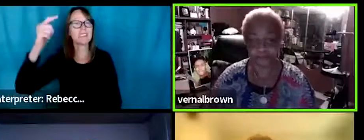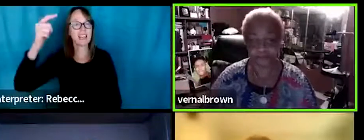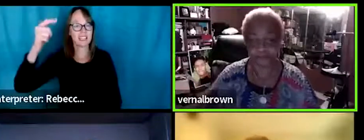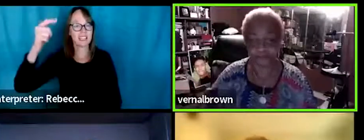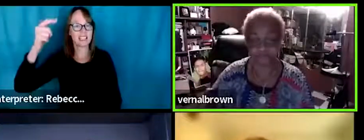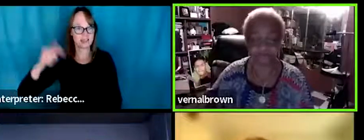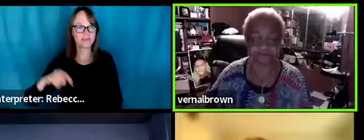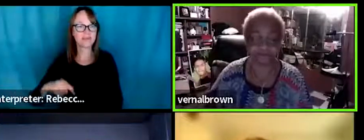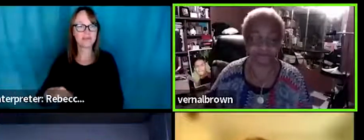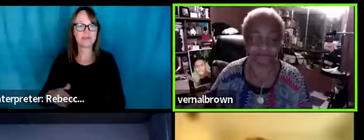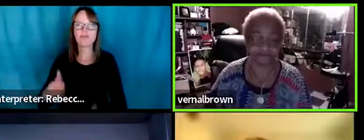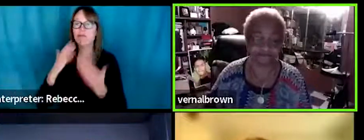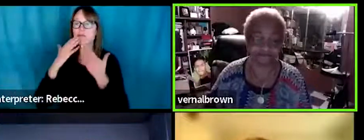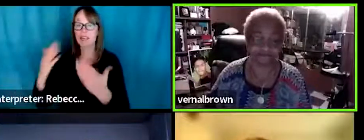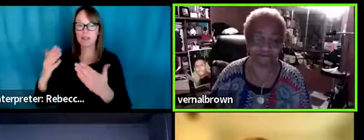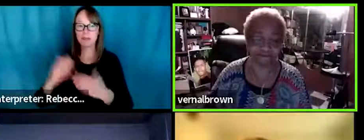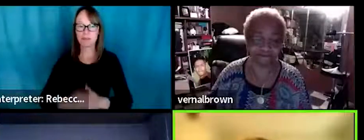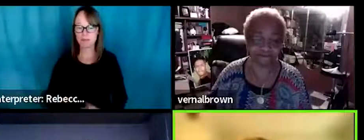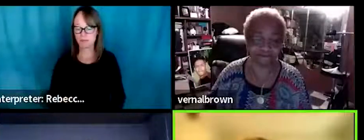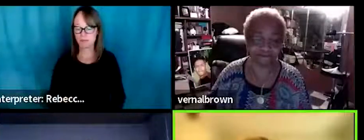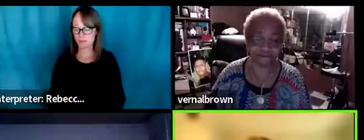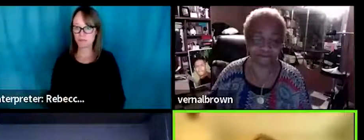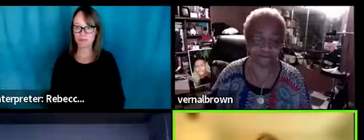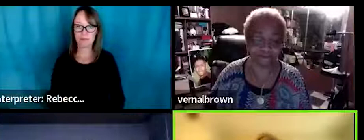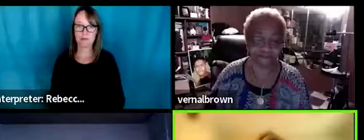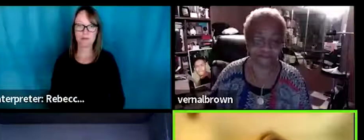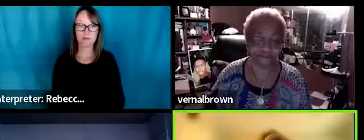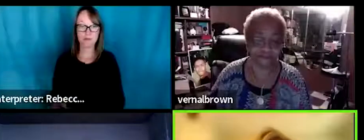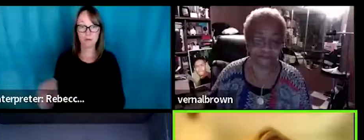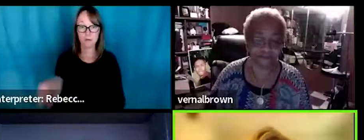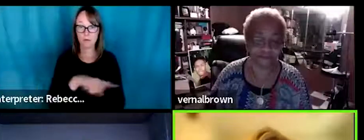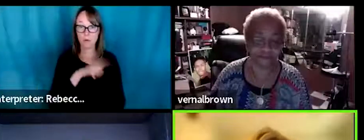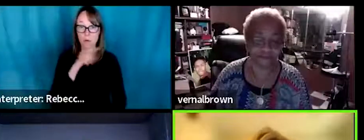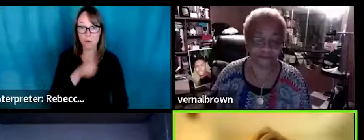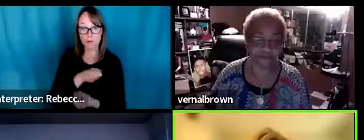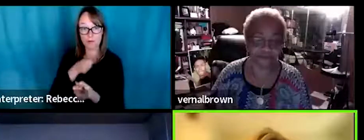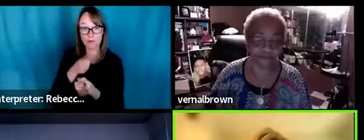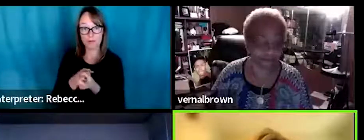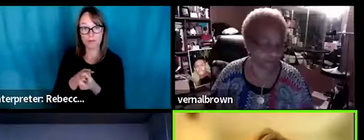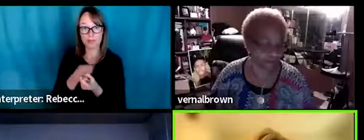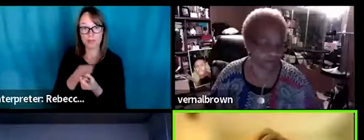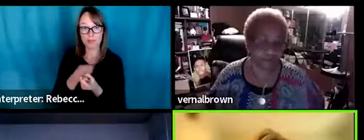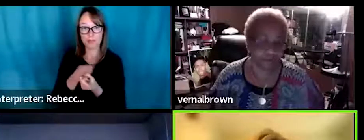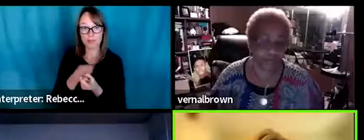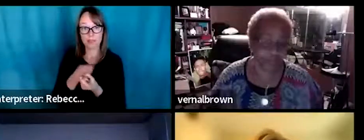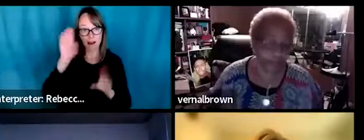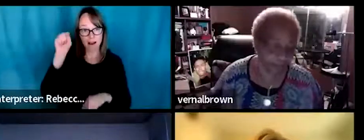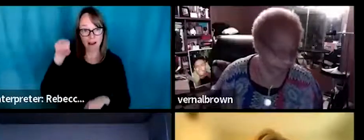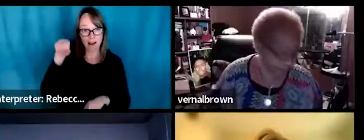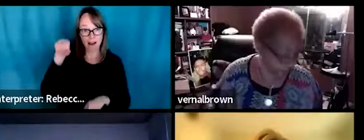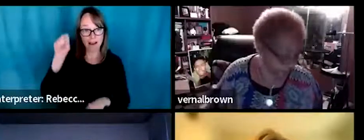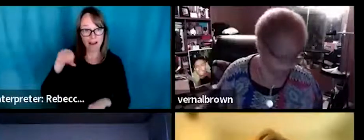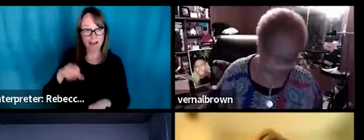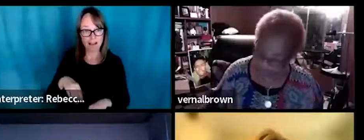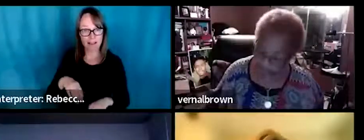Second. Thank you. All those in favor, please signify by saying aye. Aye.